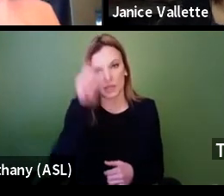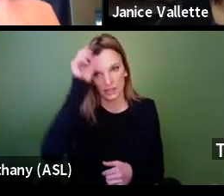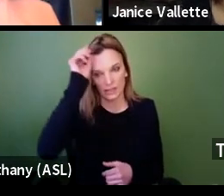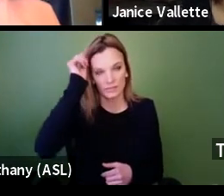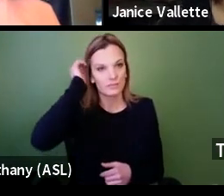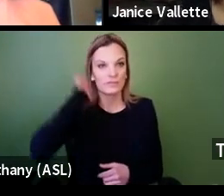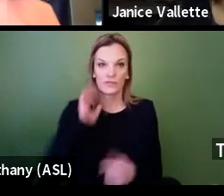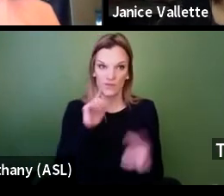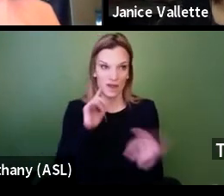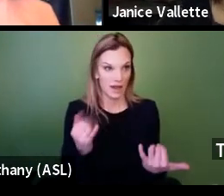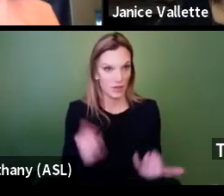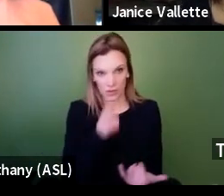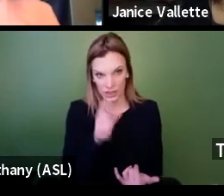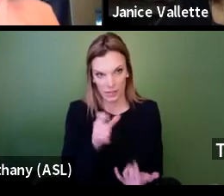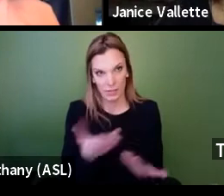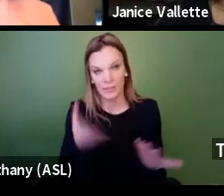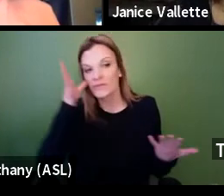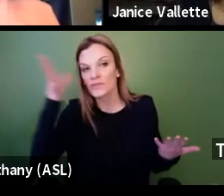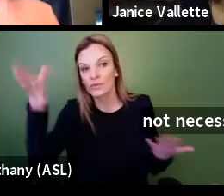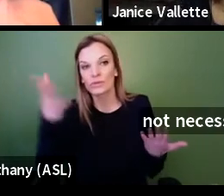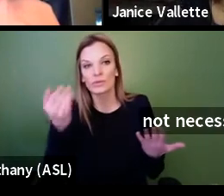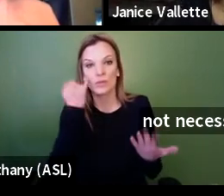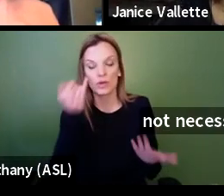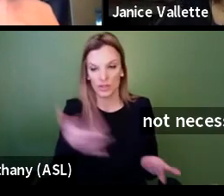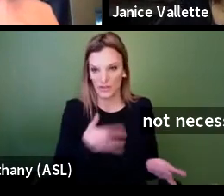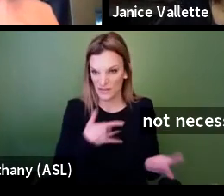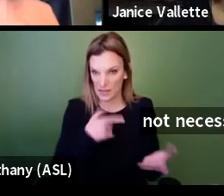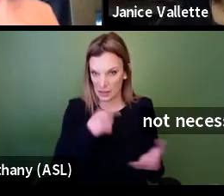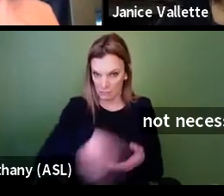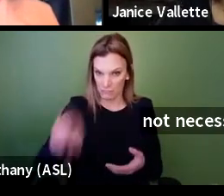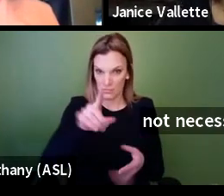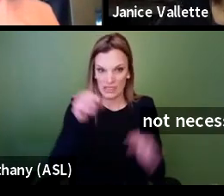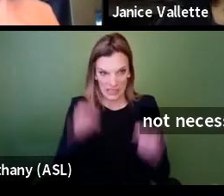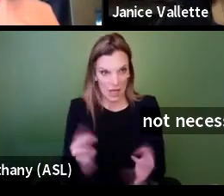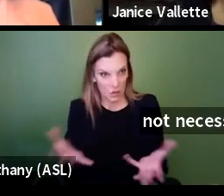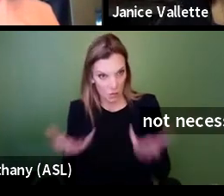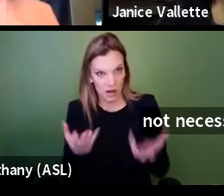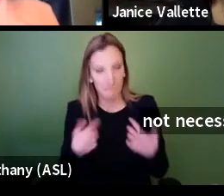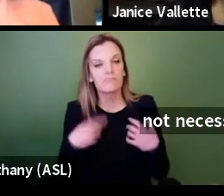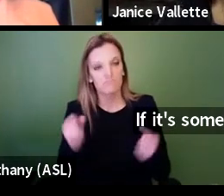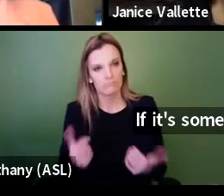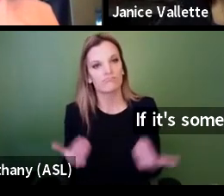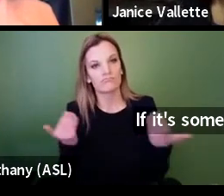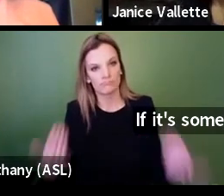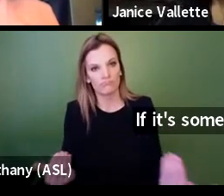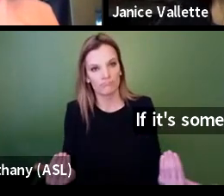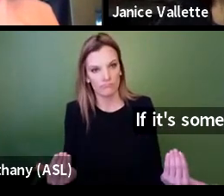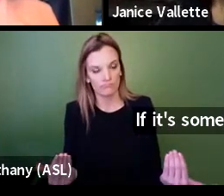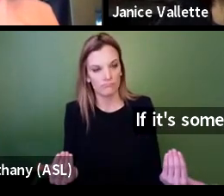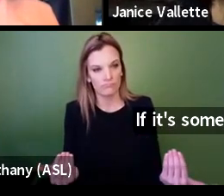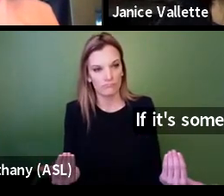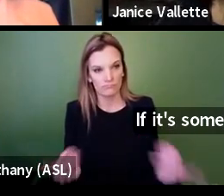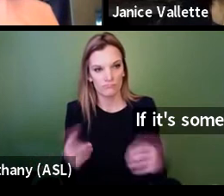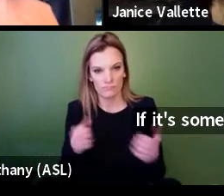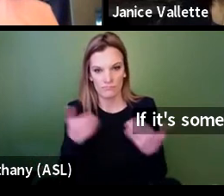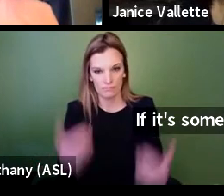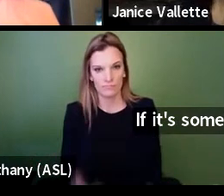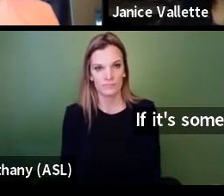at this point. If it's something in the future the commission decides as a body is important to you, then I would be more than happy to respond to that